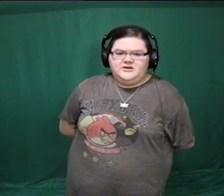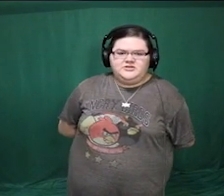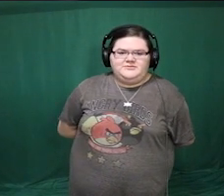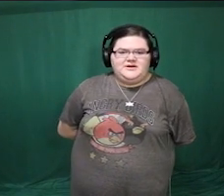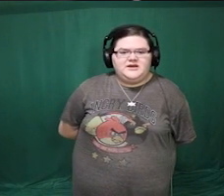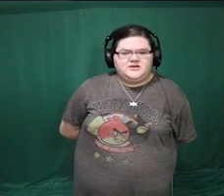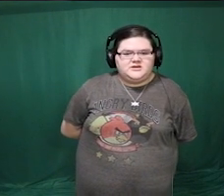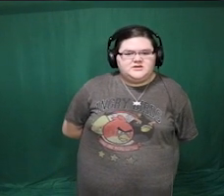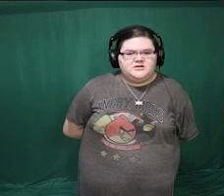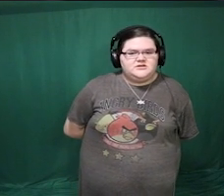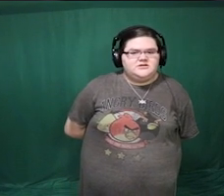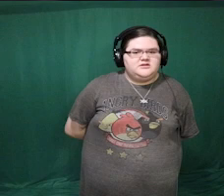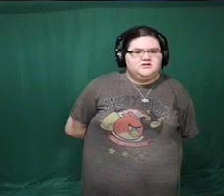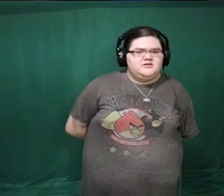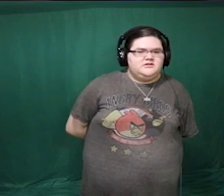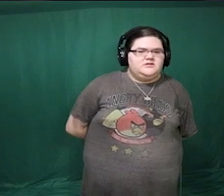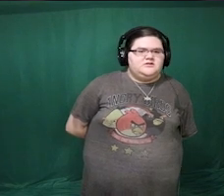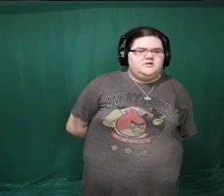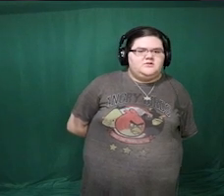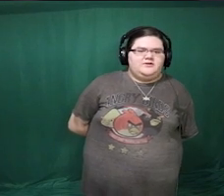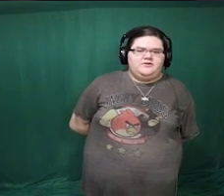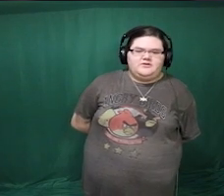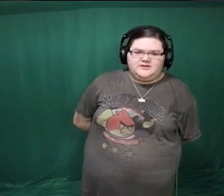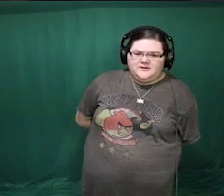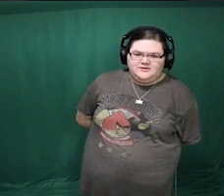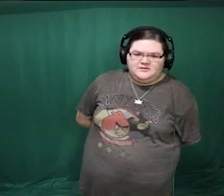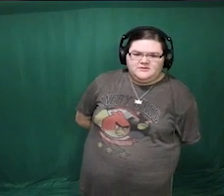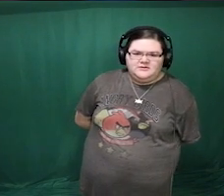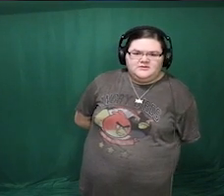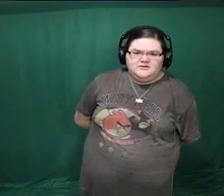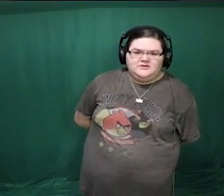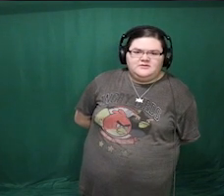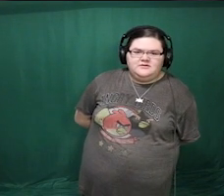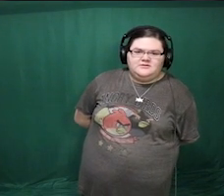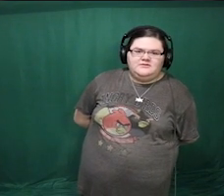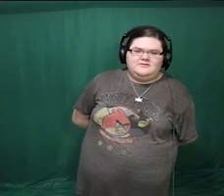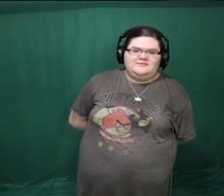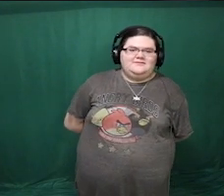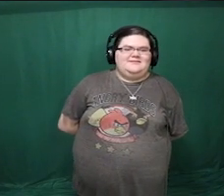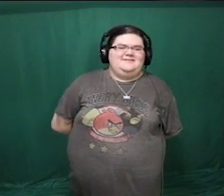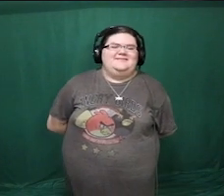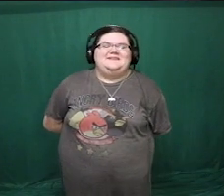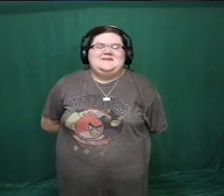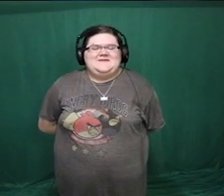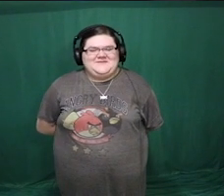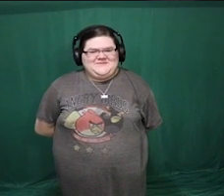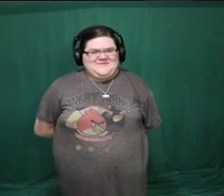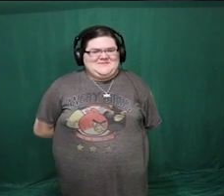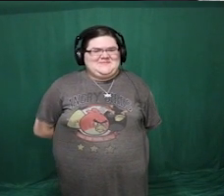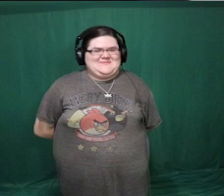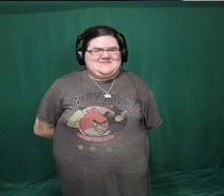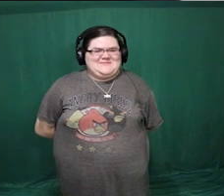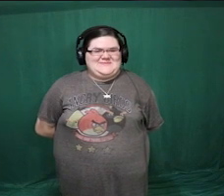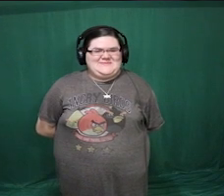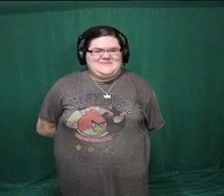Cuba, Jamaica. What are those? Right. Well, guess I'm picking Trinidad then. You tickets.